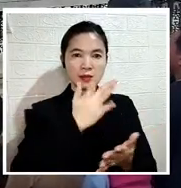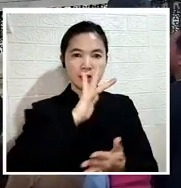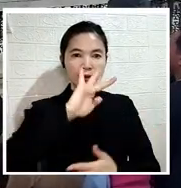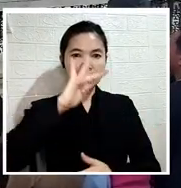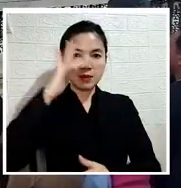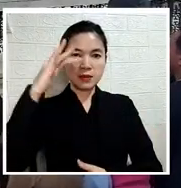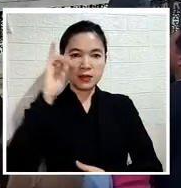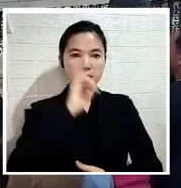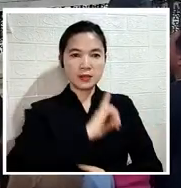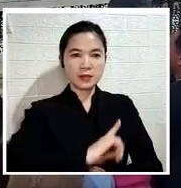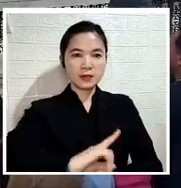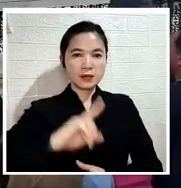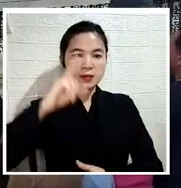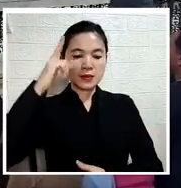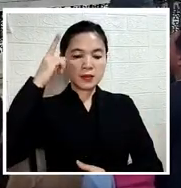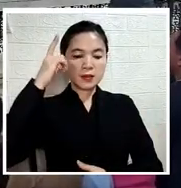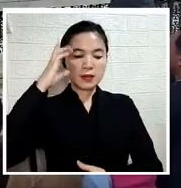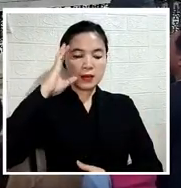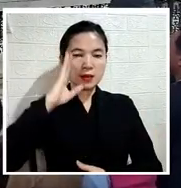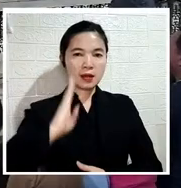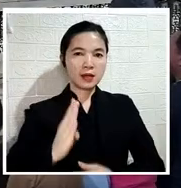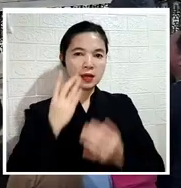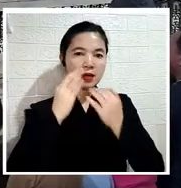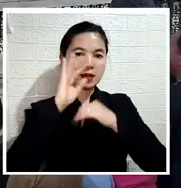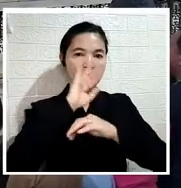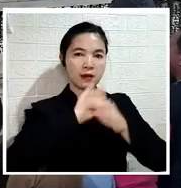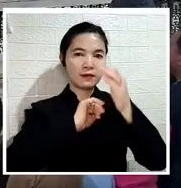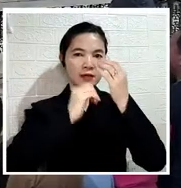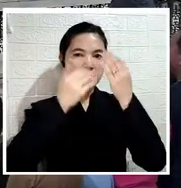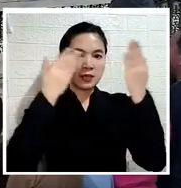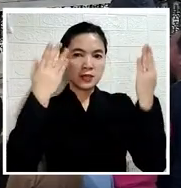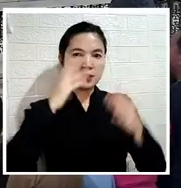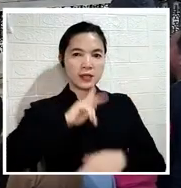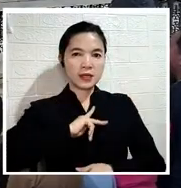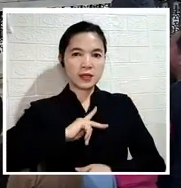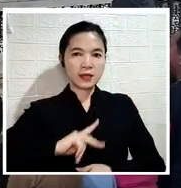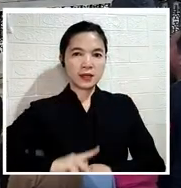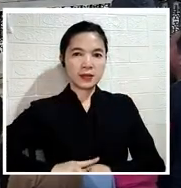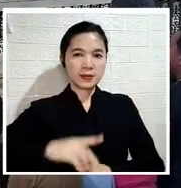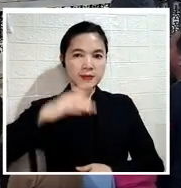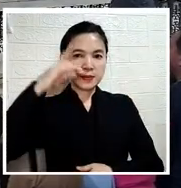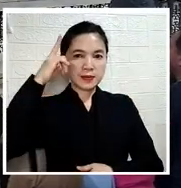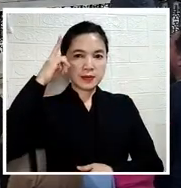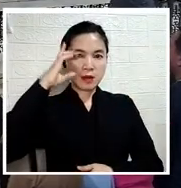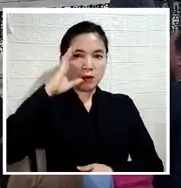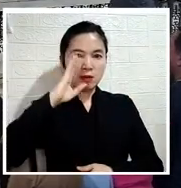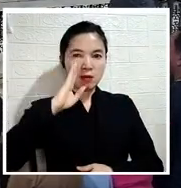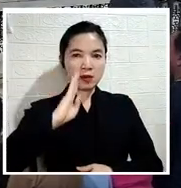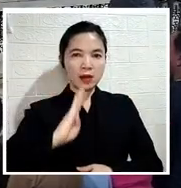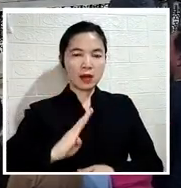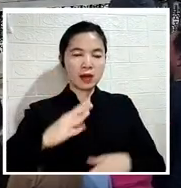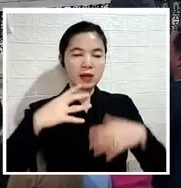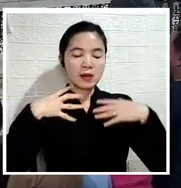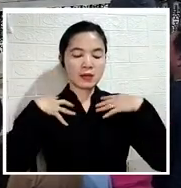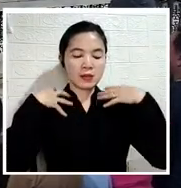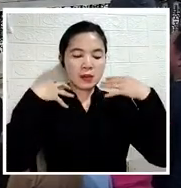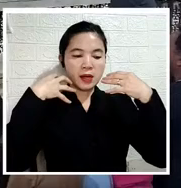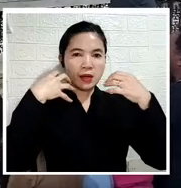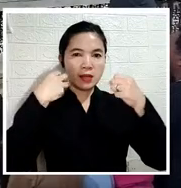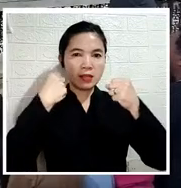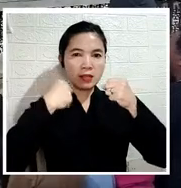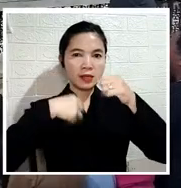glory. Lord God, heavenly King, O God,